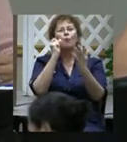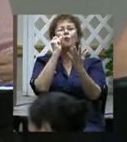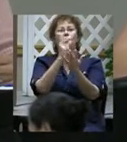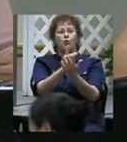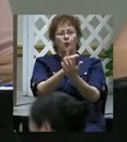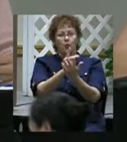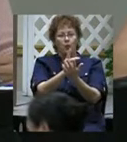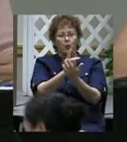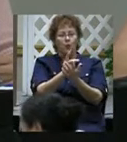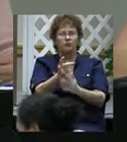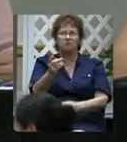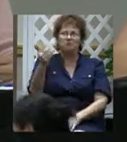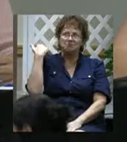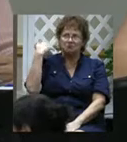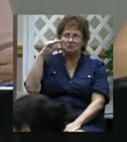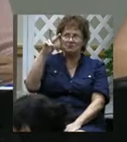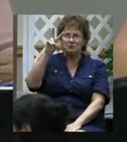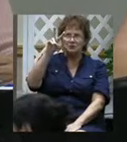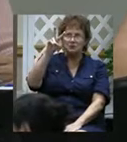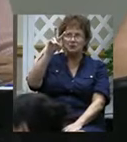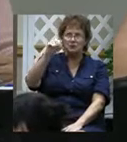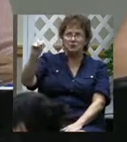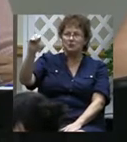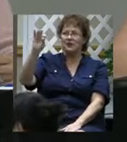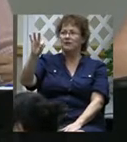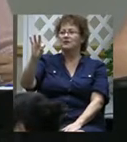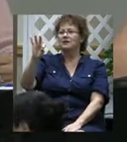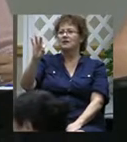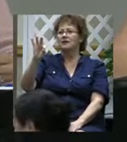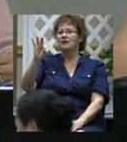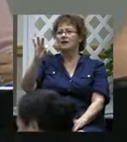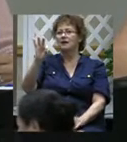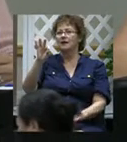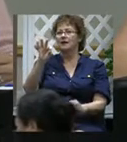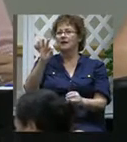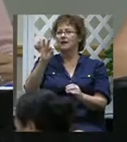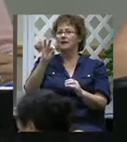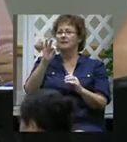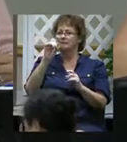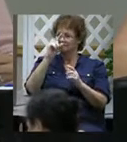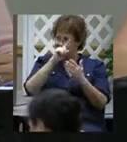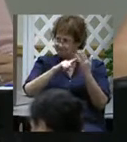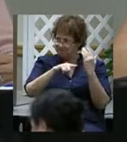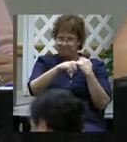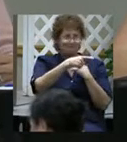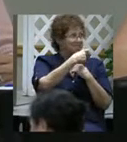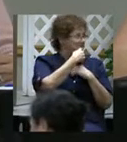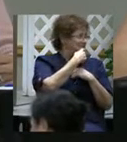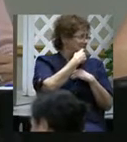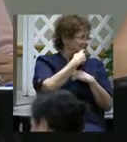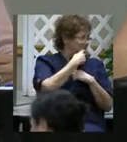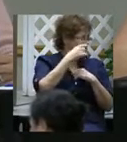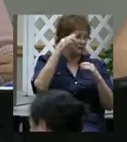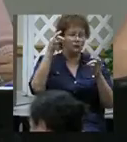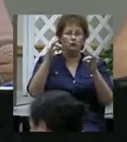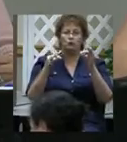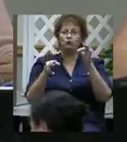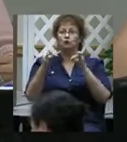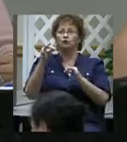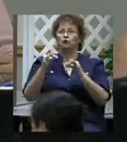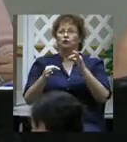this back in 2009, and this is what it says. The Judiciary Employee